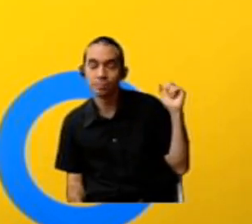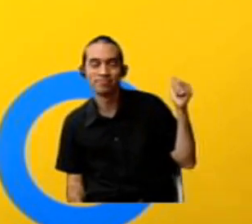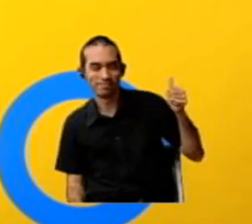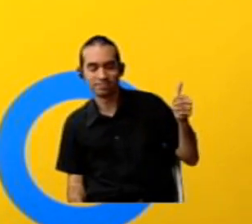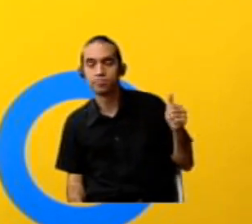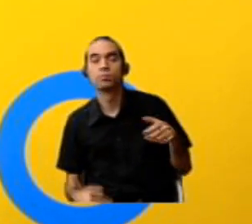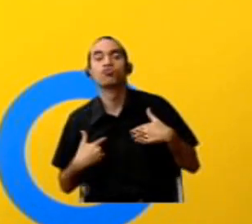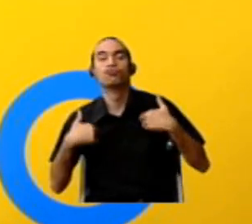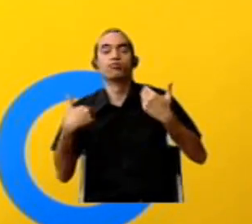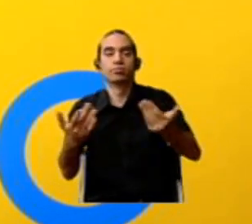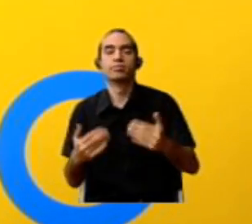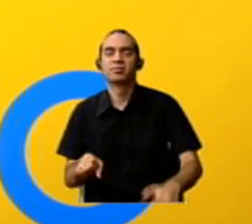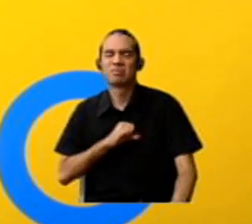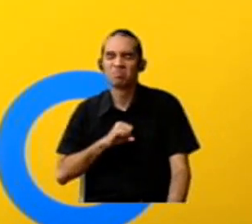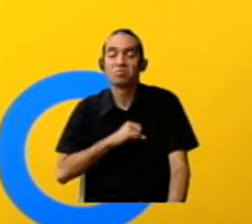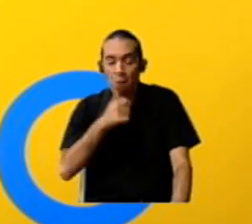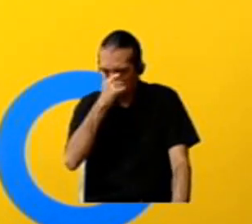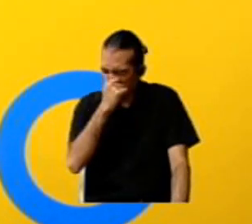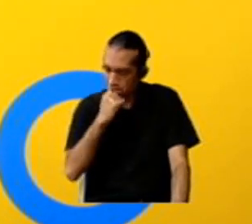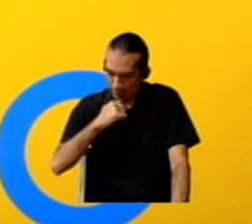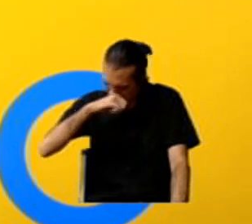we go.